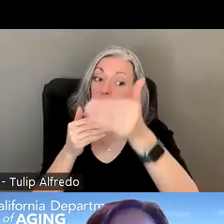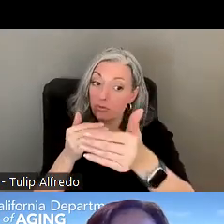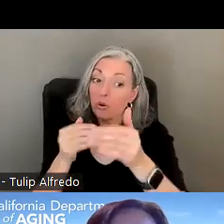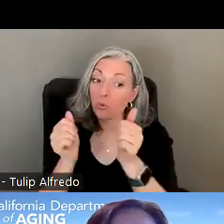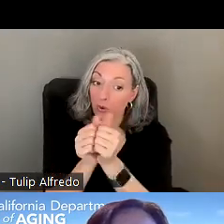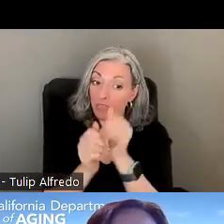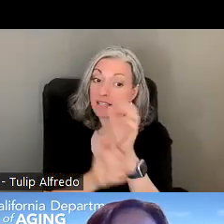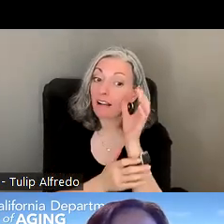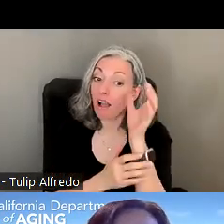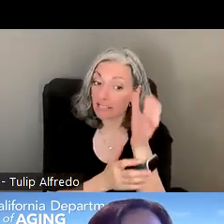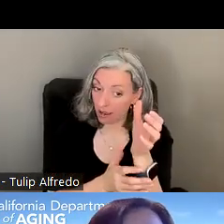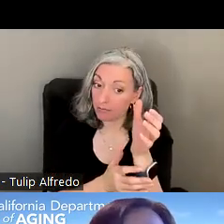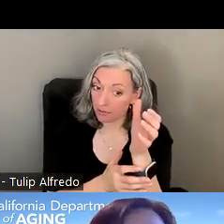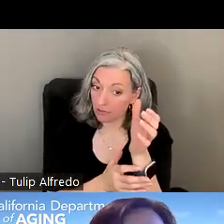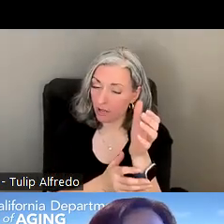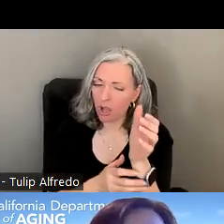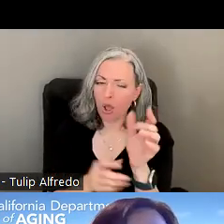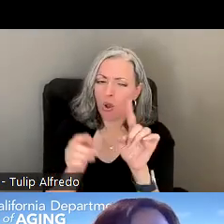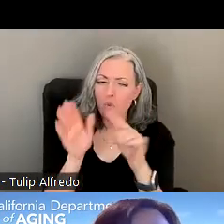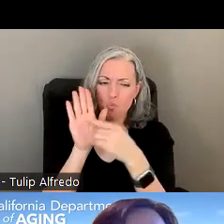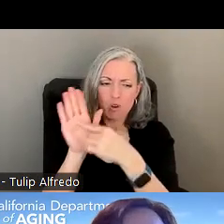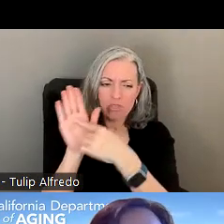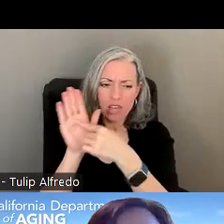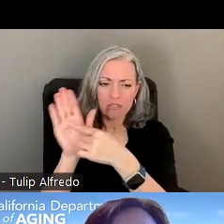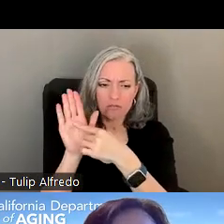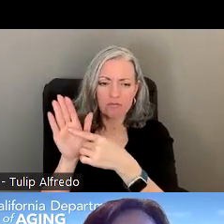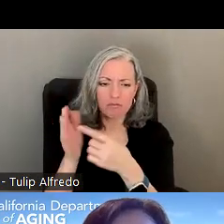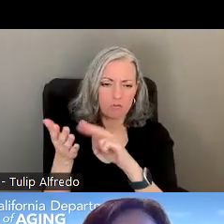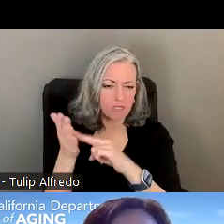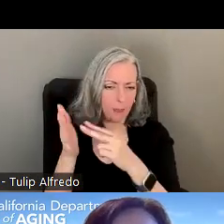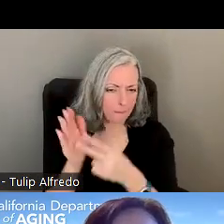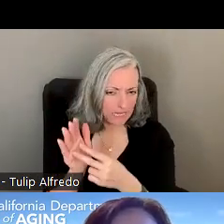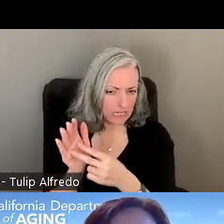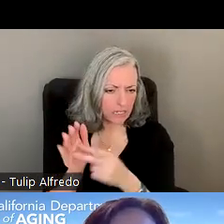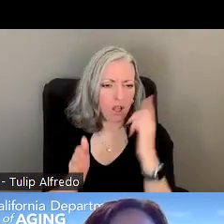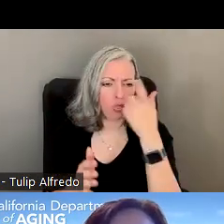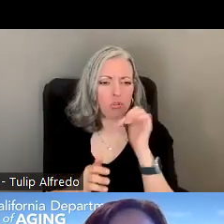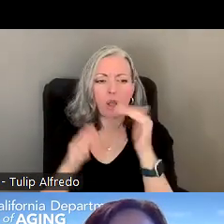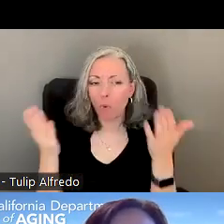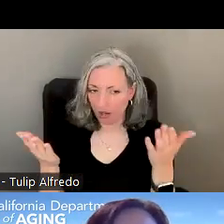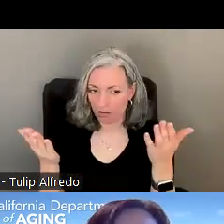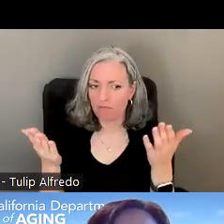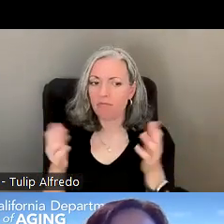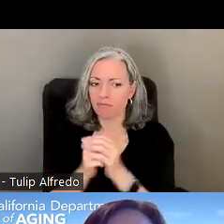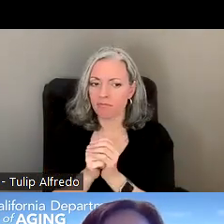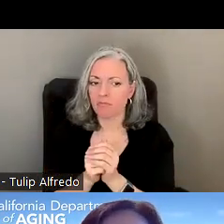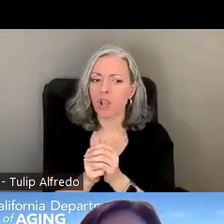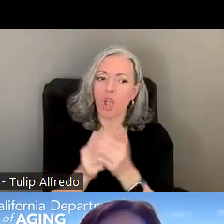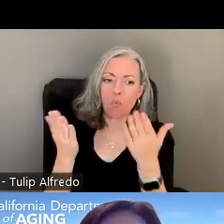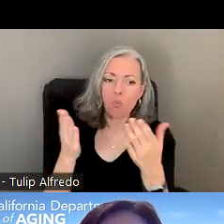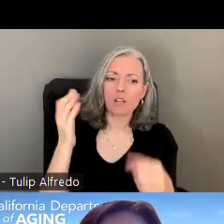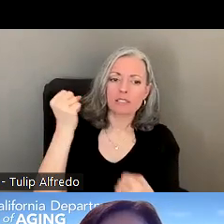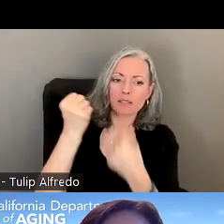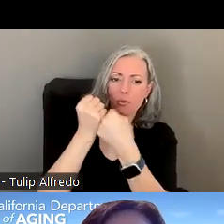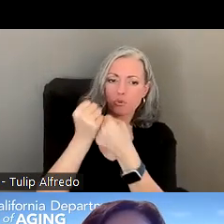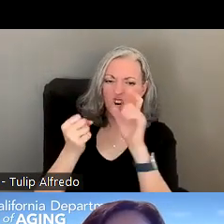concept, what that representation, recruitment, and membership selection would look like, and what supports are needed to make